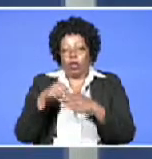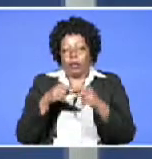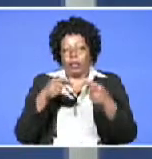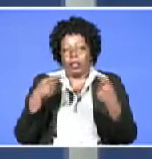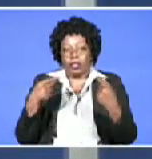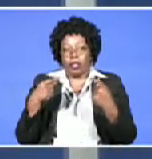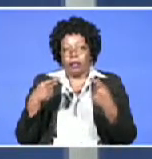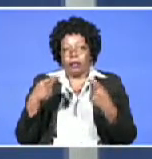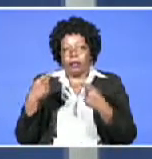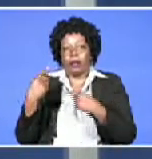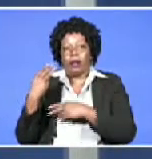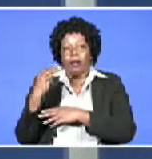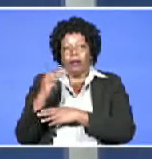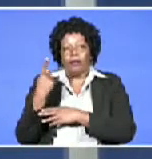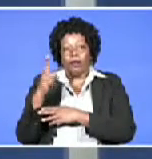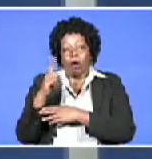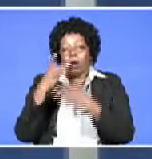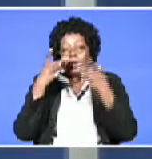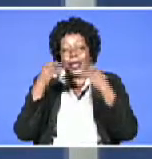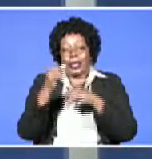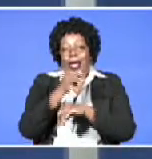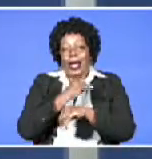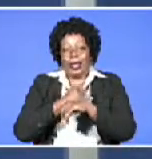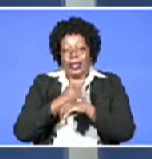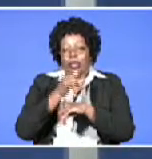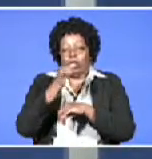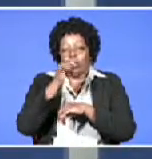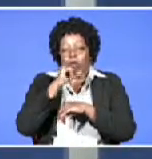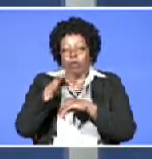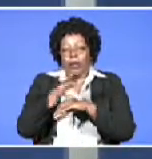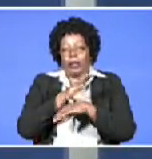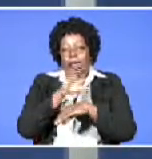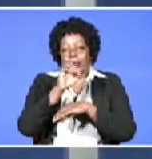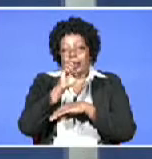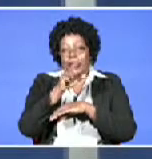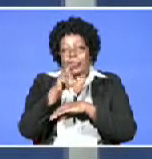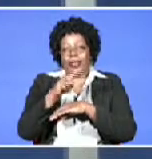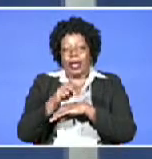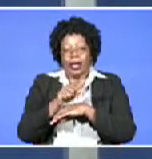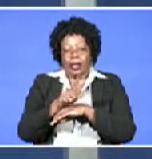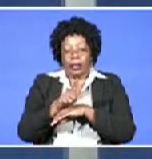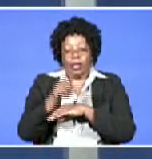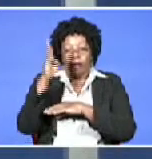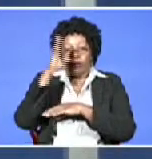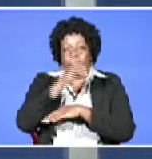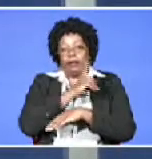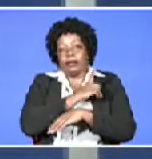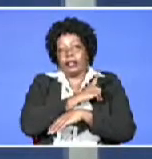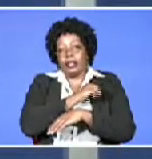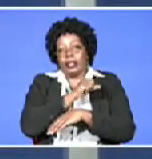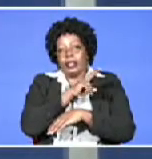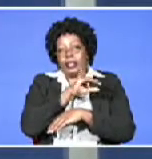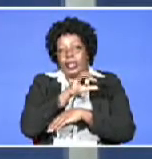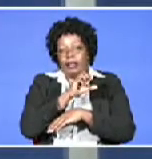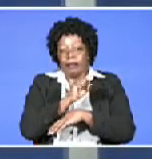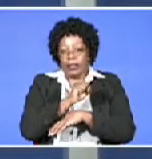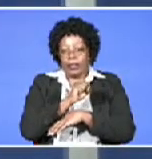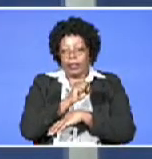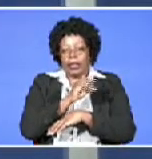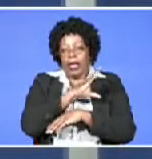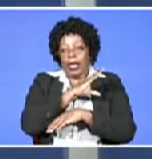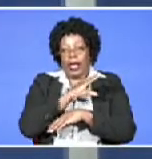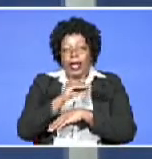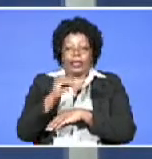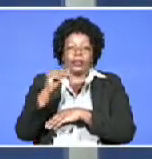opposition leader, member of parliament for Cat Island, Rumkey and San Salvador, the Honourable Philip Brave Davis, MP for Anglestone, the